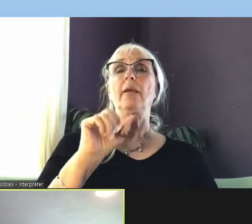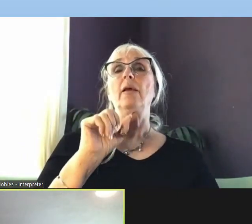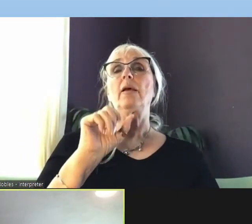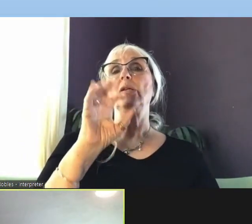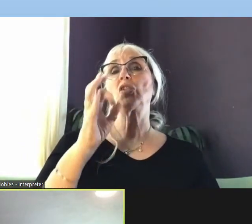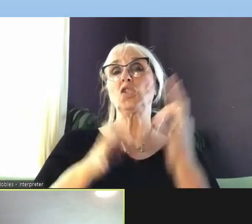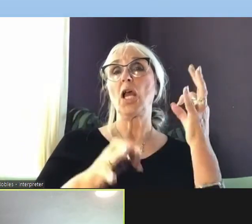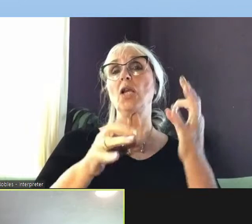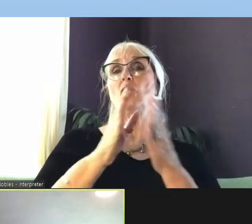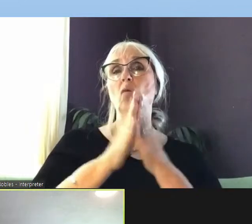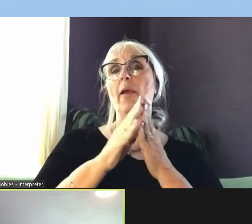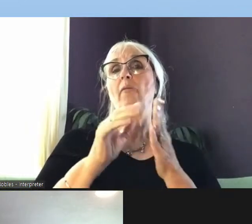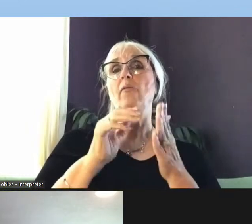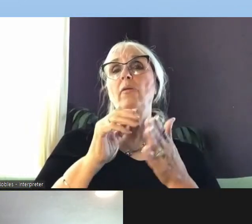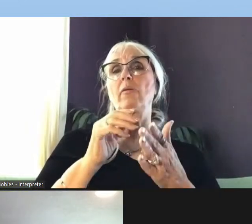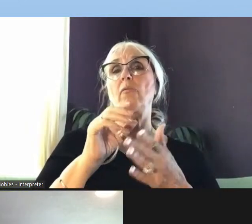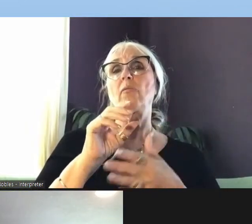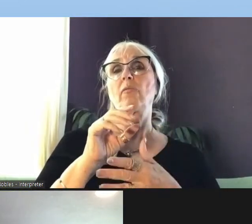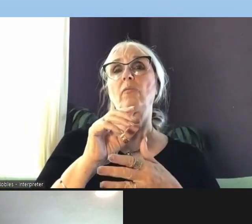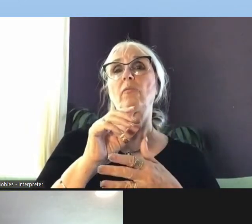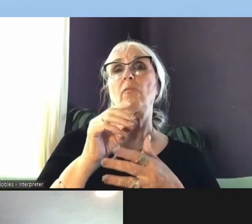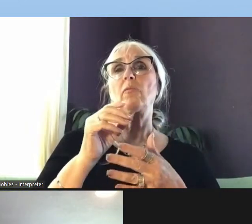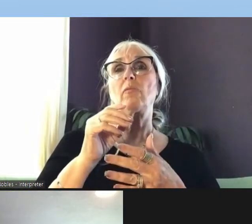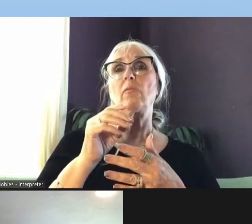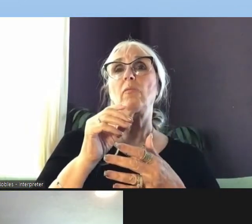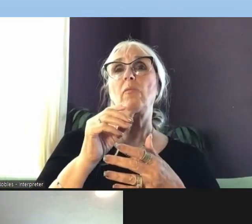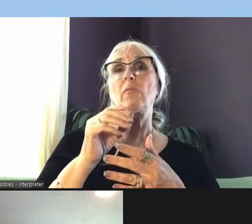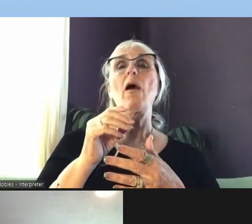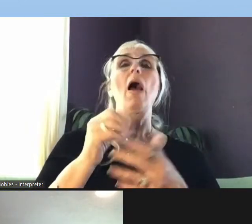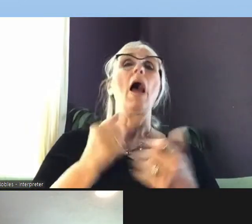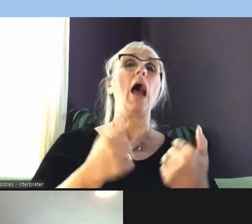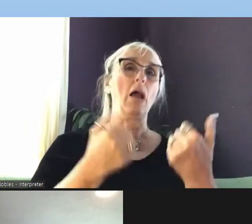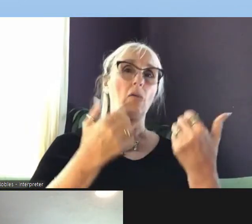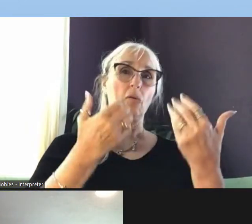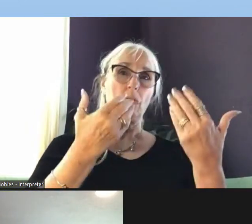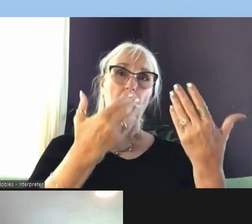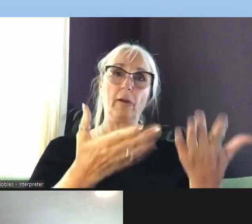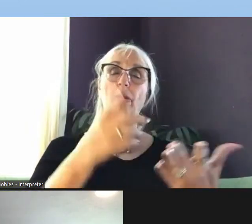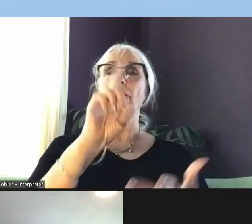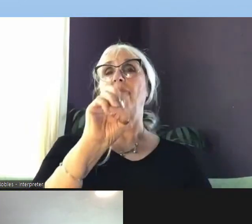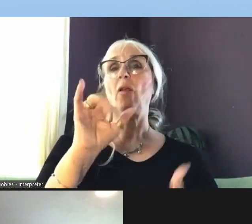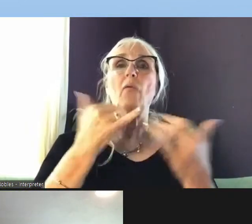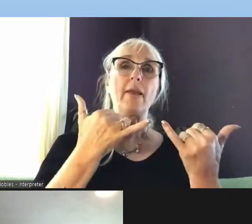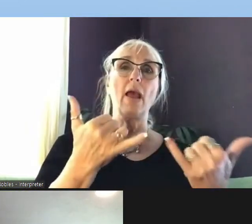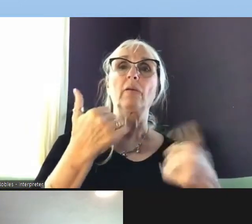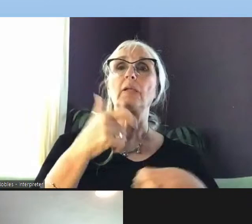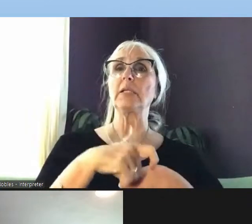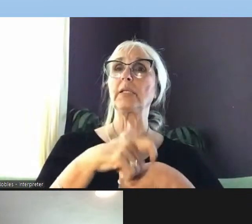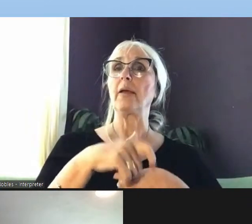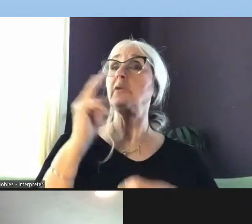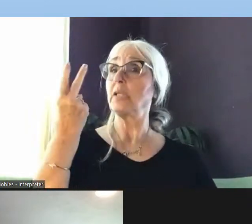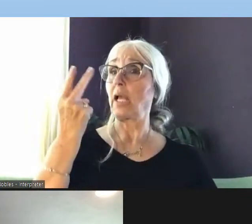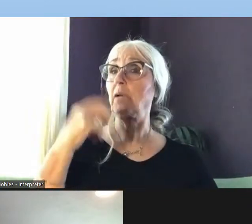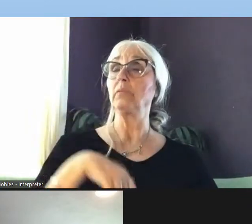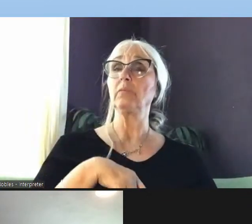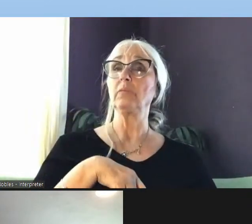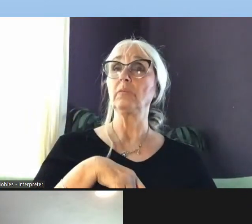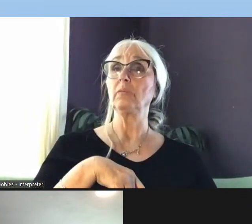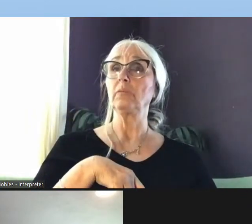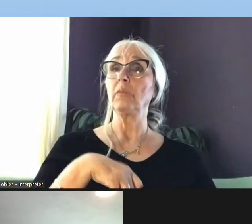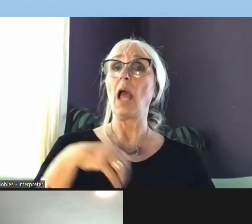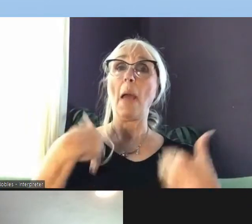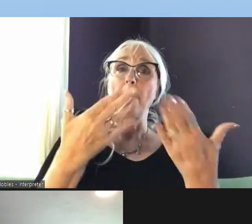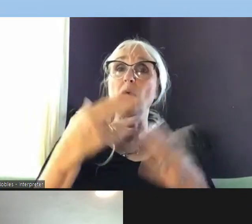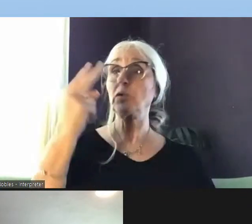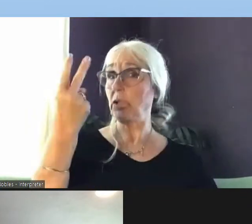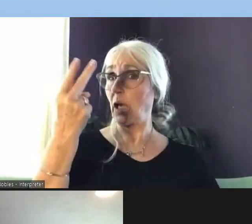be deferred again. Yes, I recommend we defer that this time. Is there a second? Second. Have a motion and second. Any